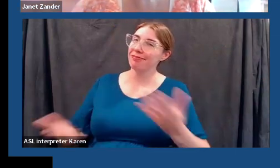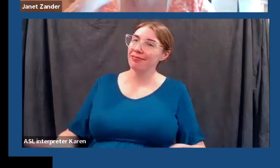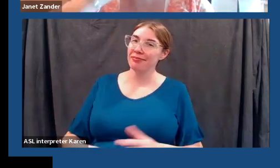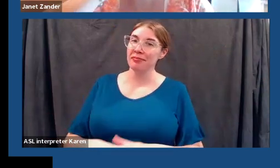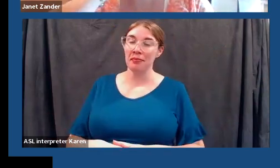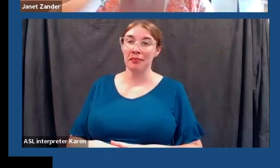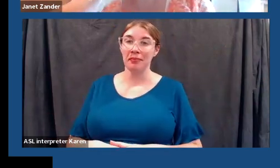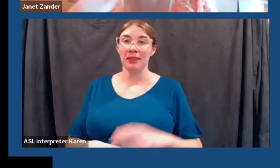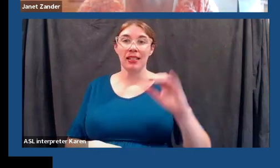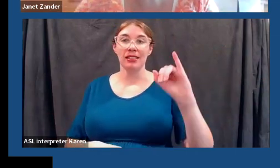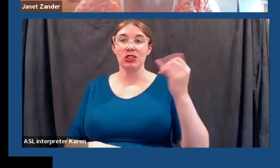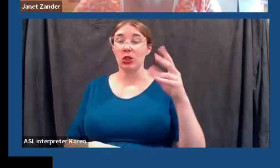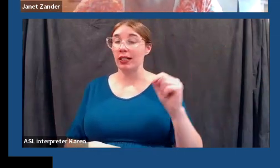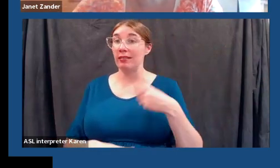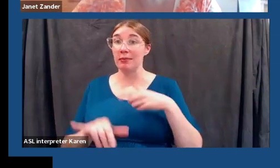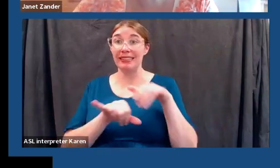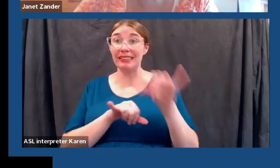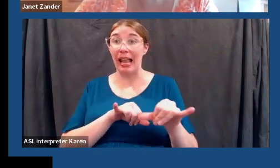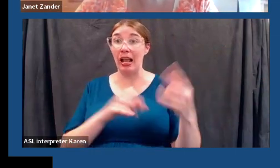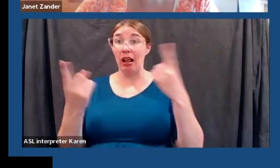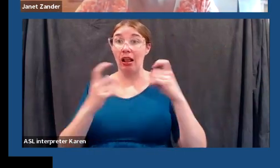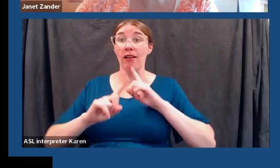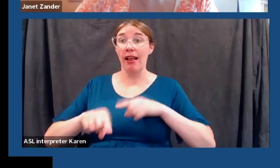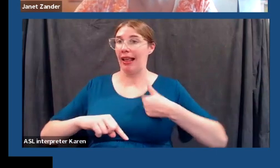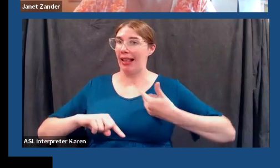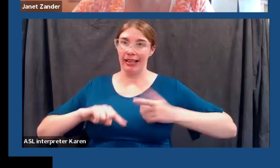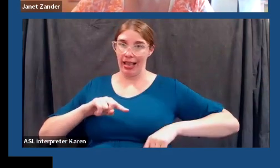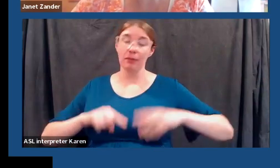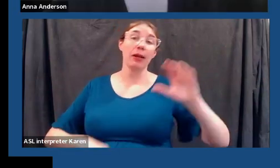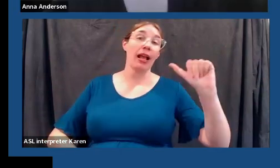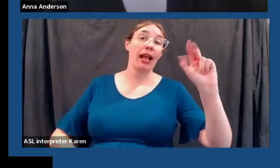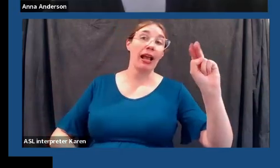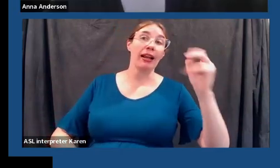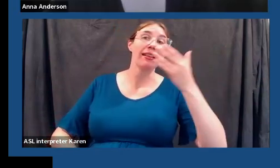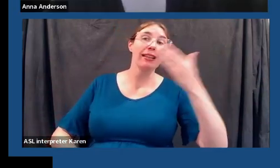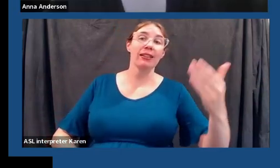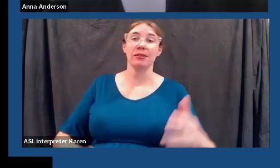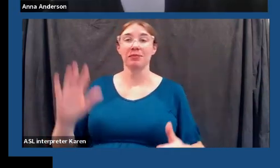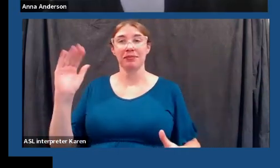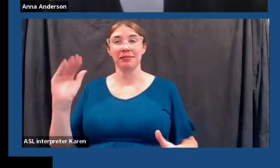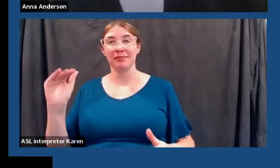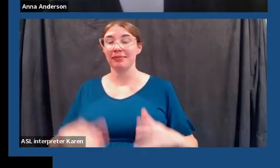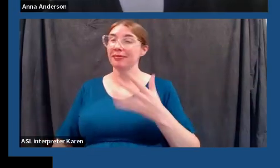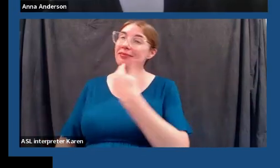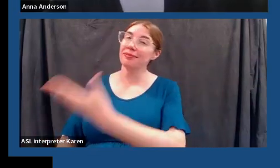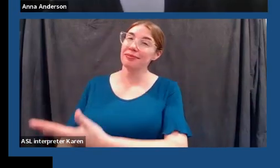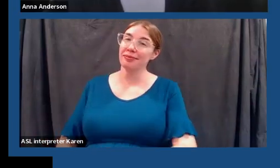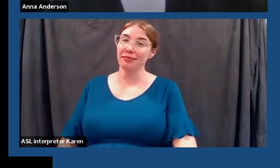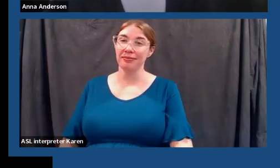I cannot stay for questions, but thank you, Anna, and I'm sure we'll follow up. Thanks. Yes. Bye. Thank you.